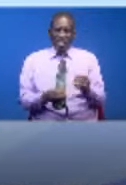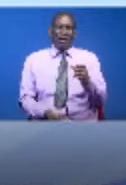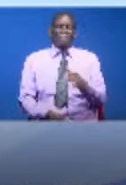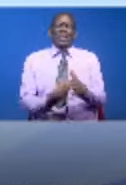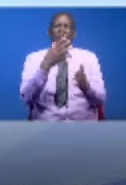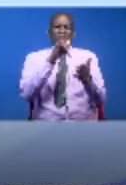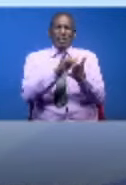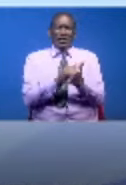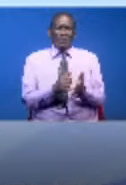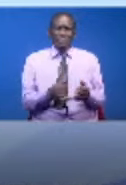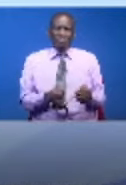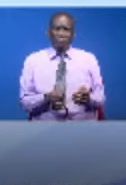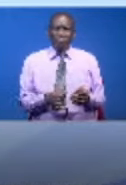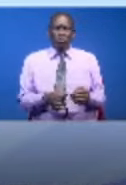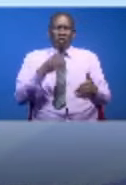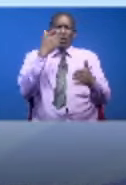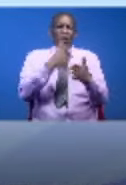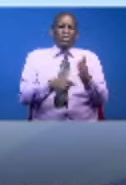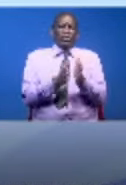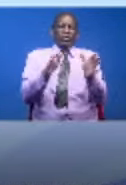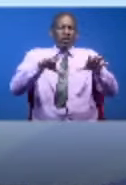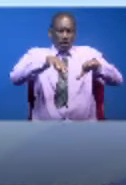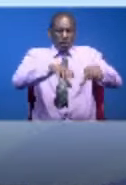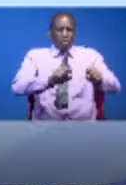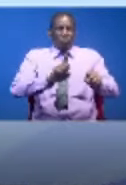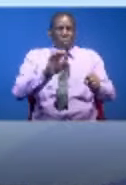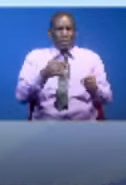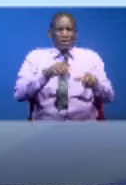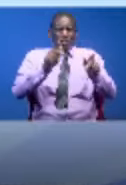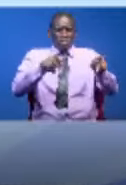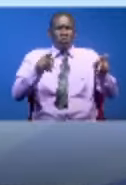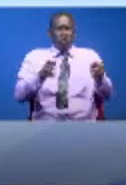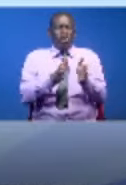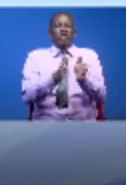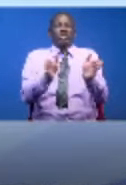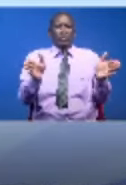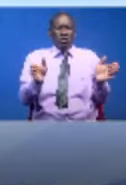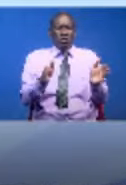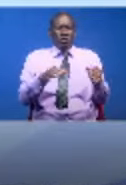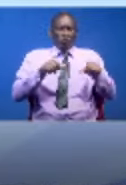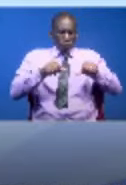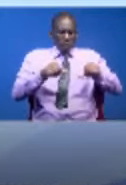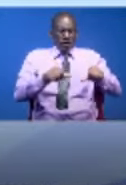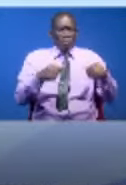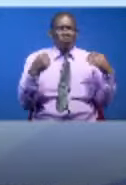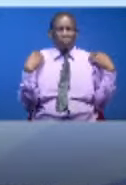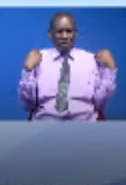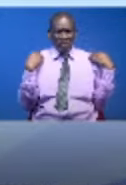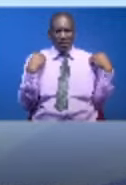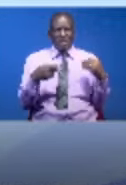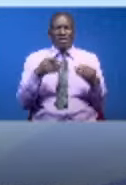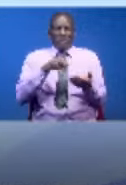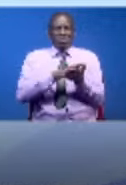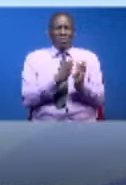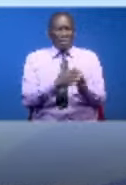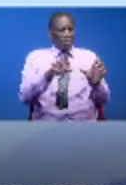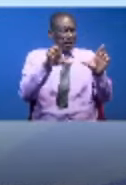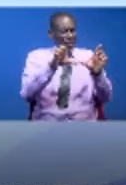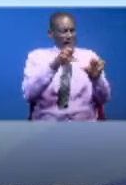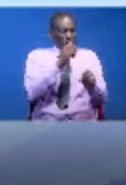is because of the general adoption by this population at large of sustainable practices, it's becoming a license to do